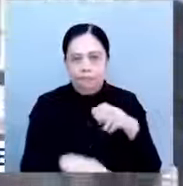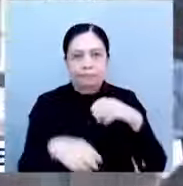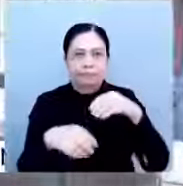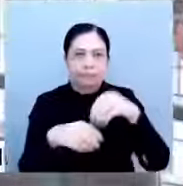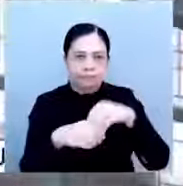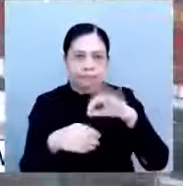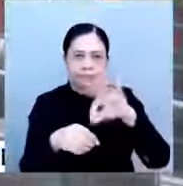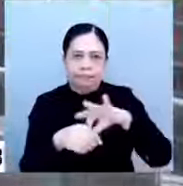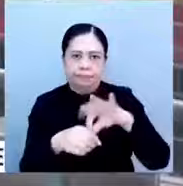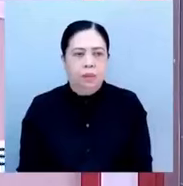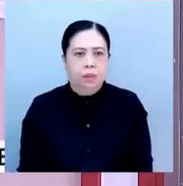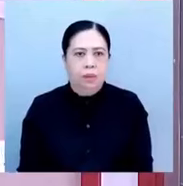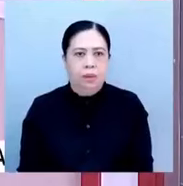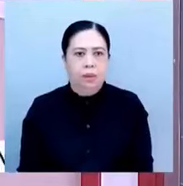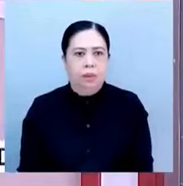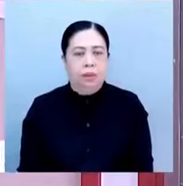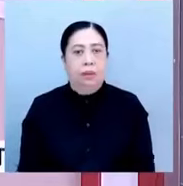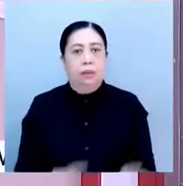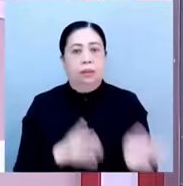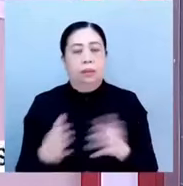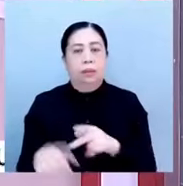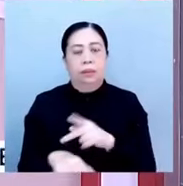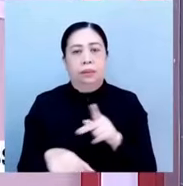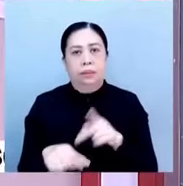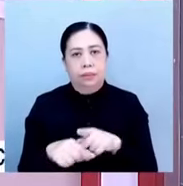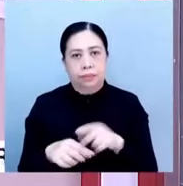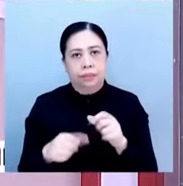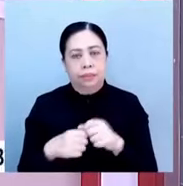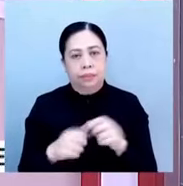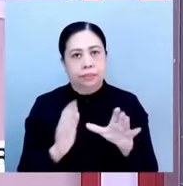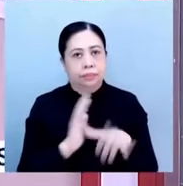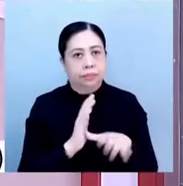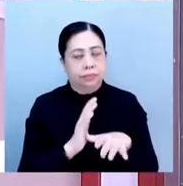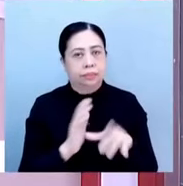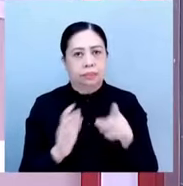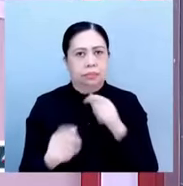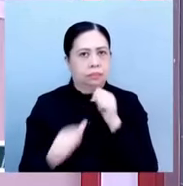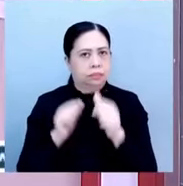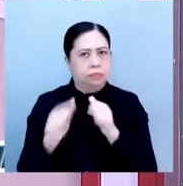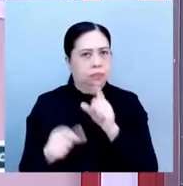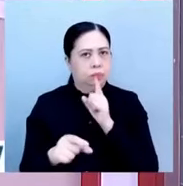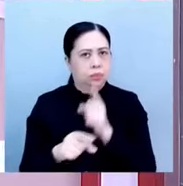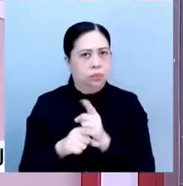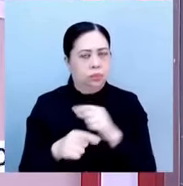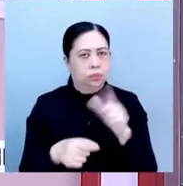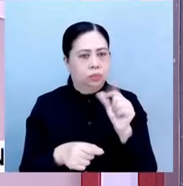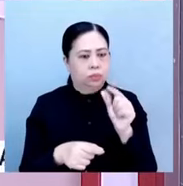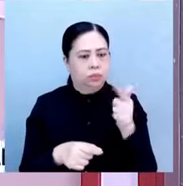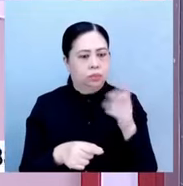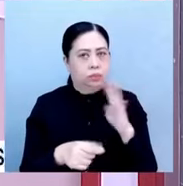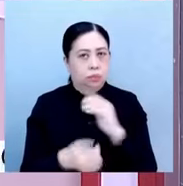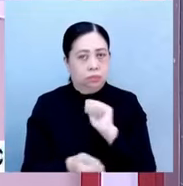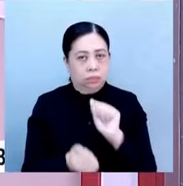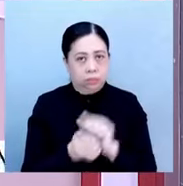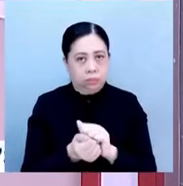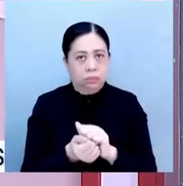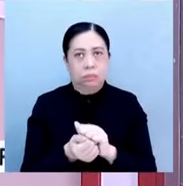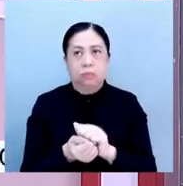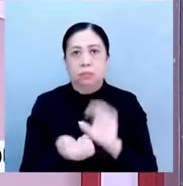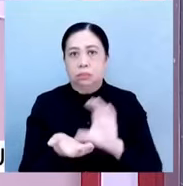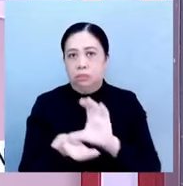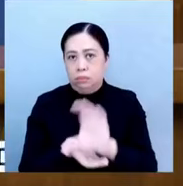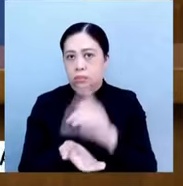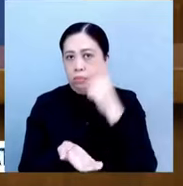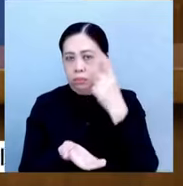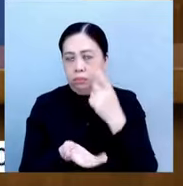News. The Philippine poll body denying claims its 2024 budget includes funding for charter change.